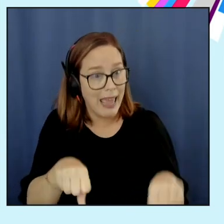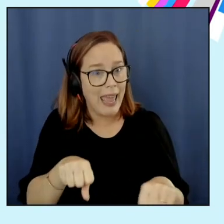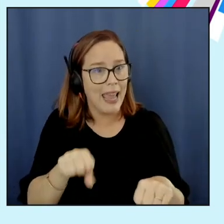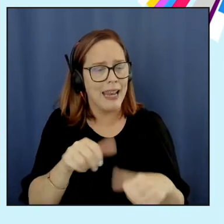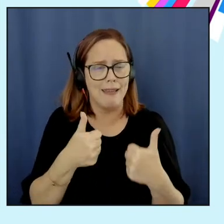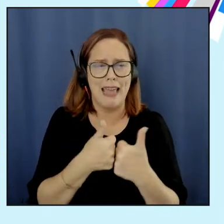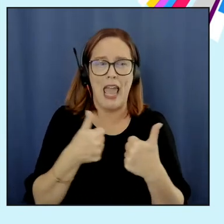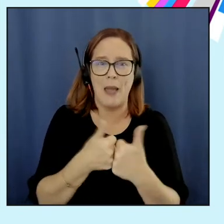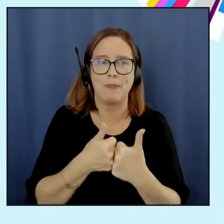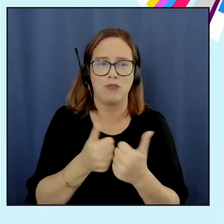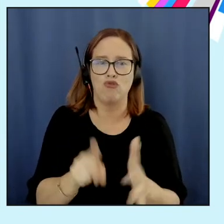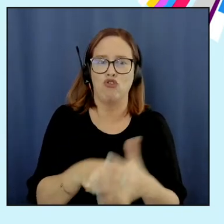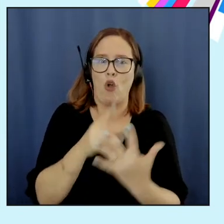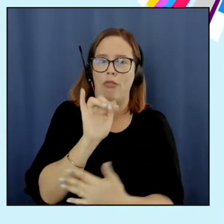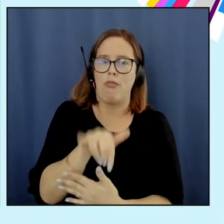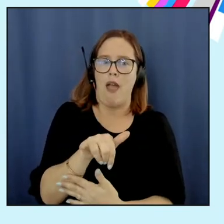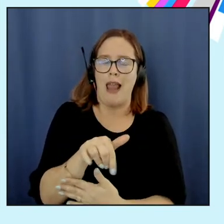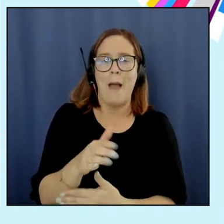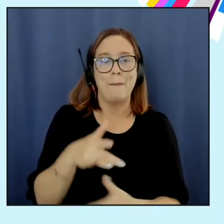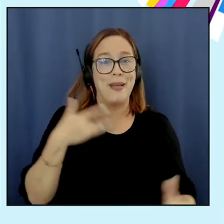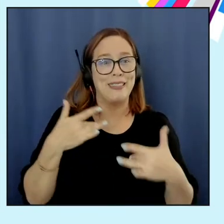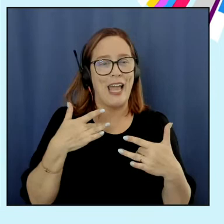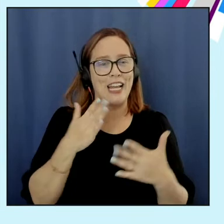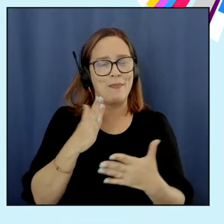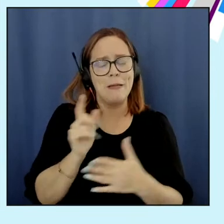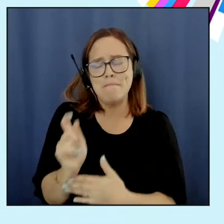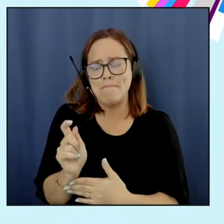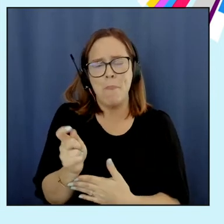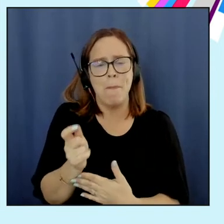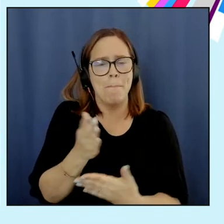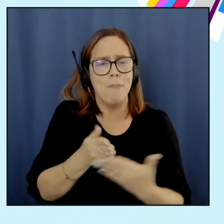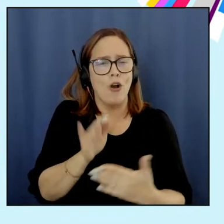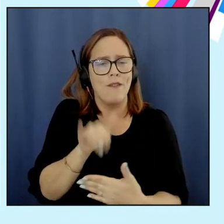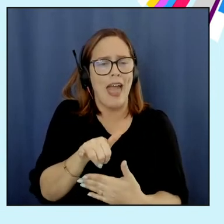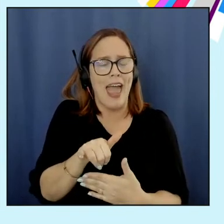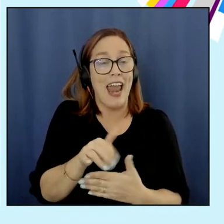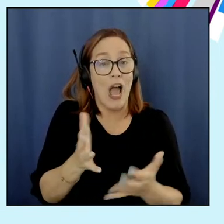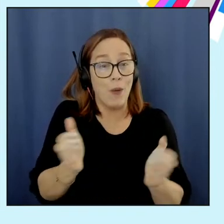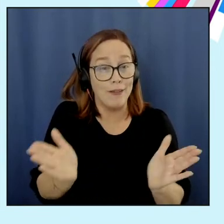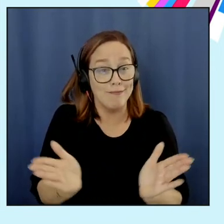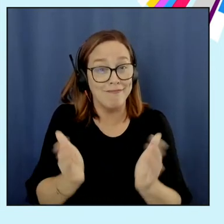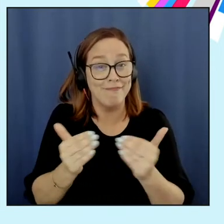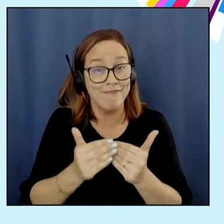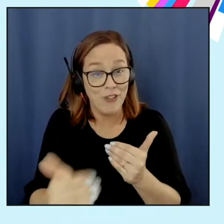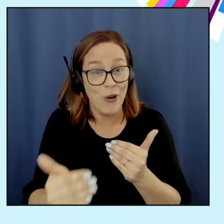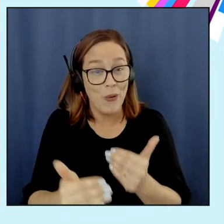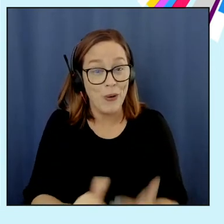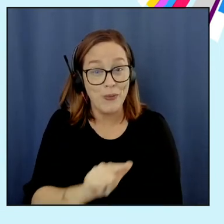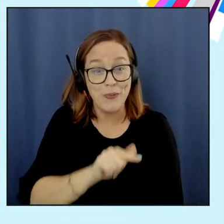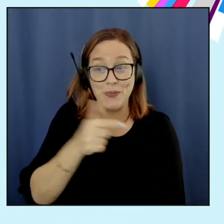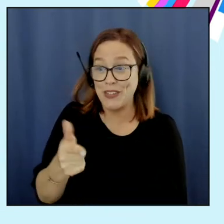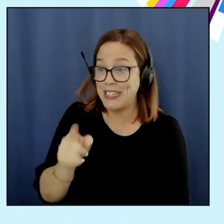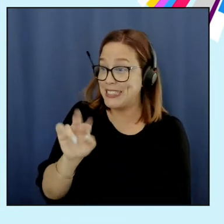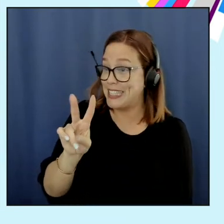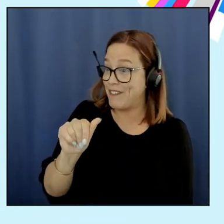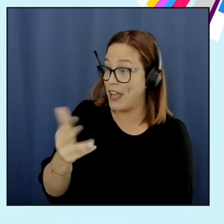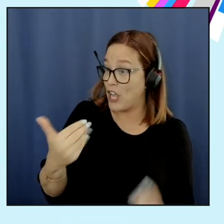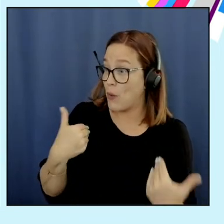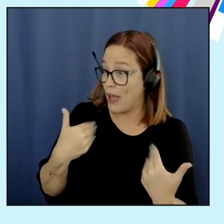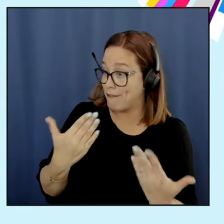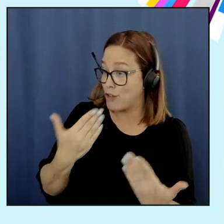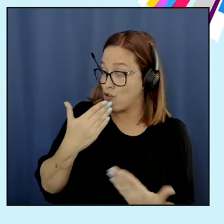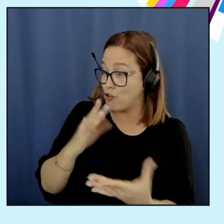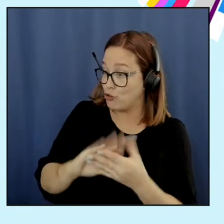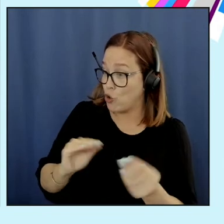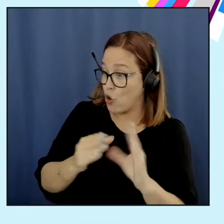just excited to be a very small part of that. And I hope to get to keep doing it going forward. Tifa, do you have any good stories about representation or about a time